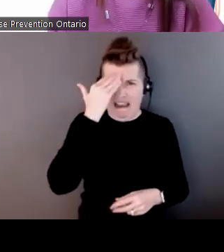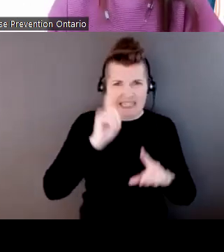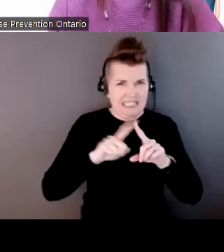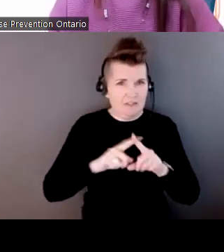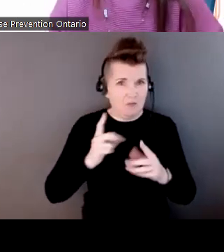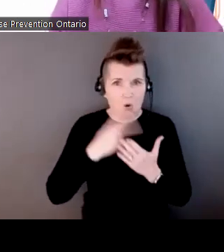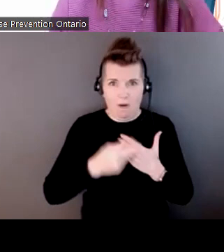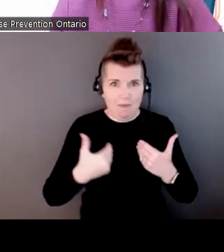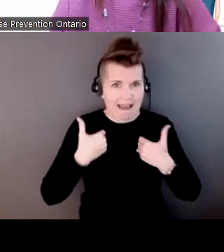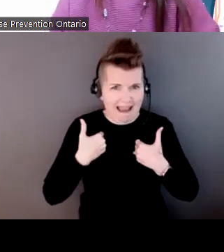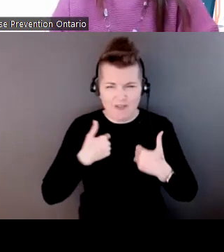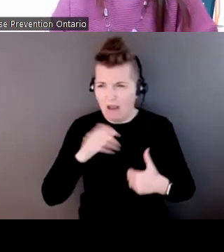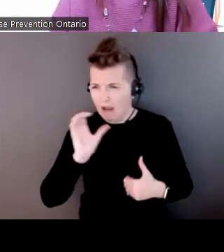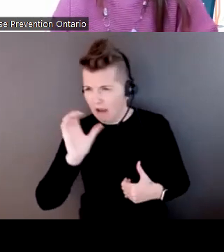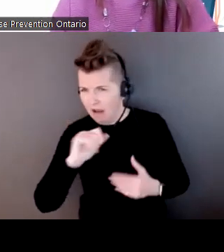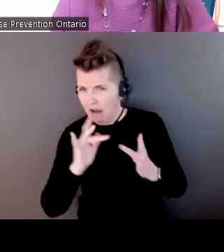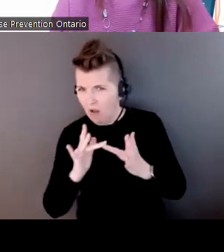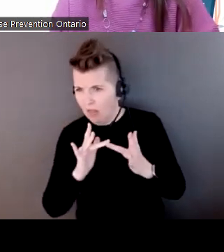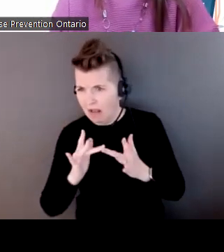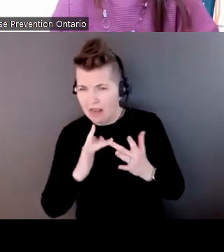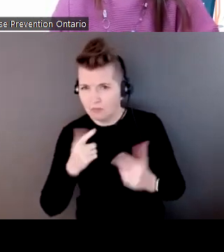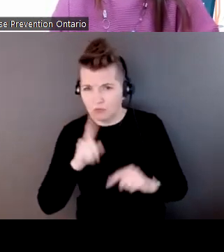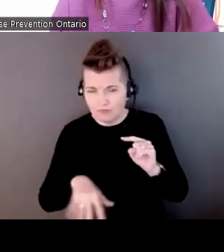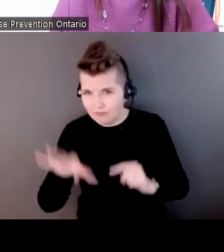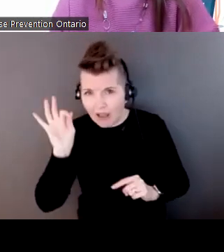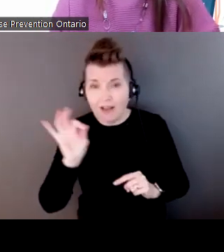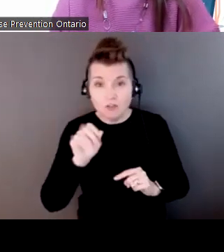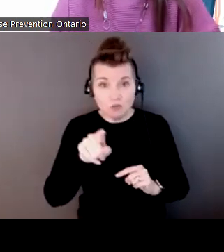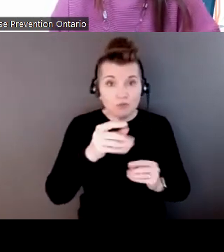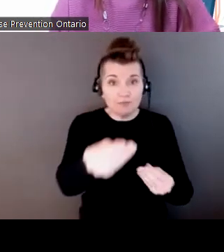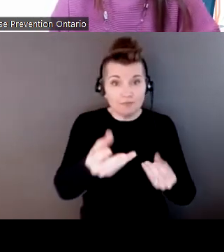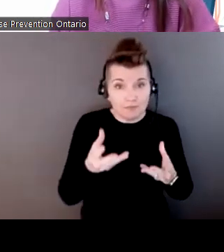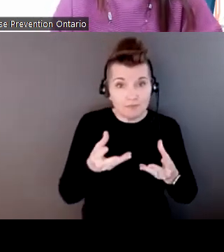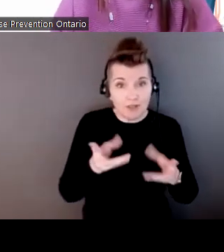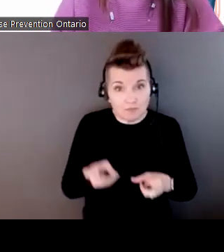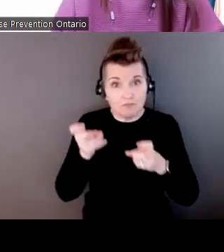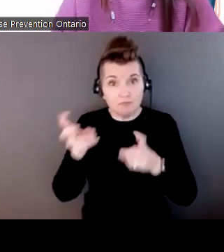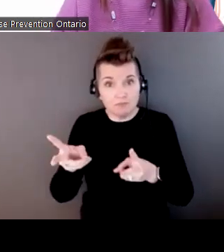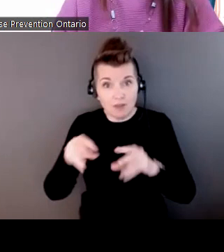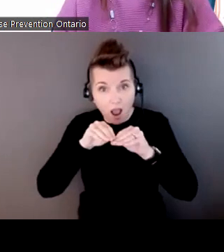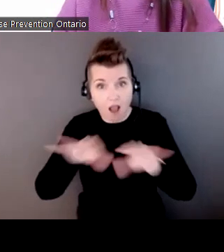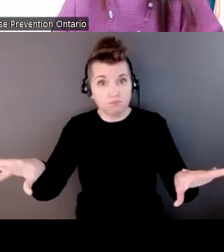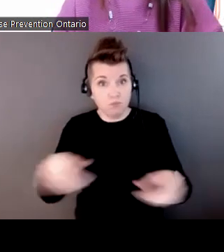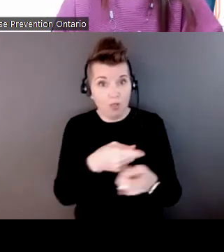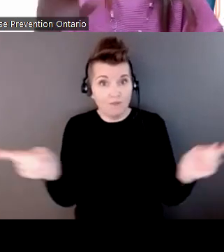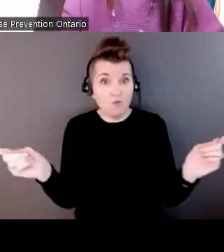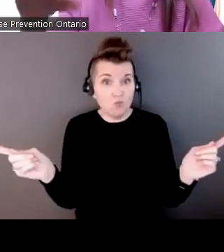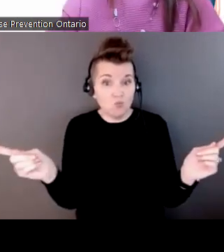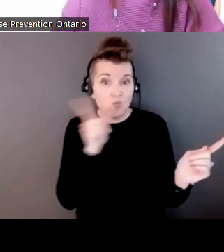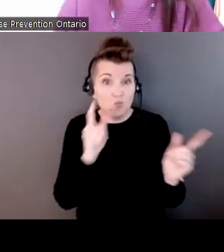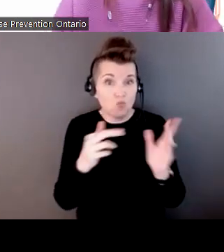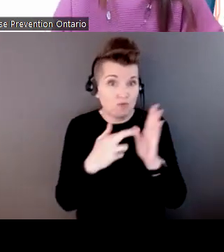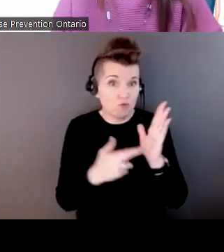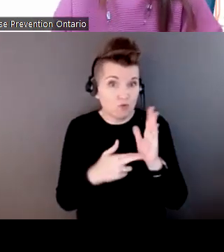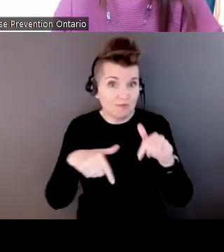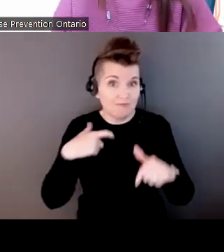but that we can share that with people so they have that tool after the conference that they can use maybe in their own work, the worksheets